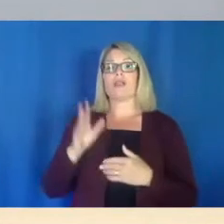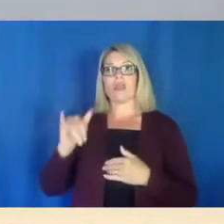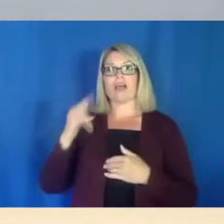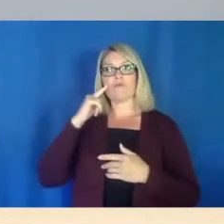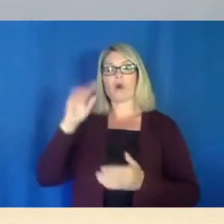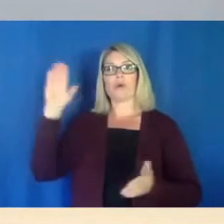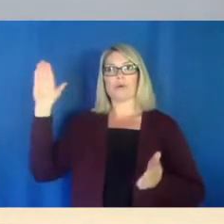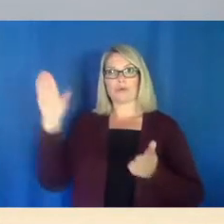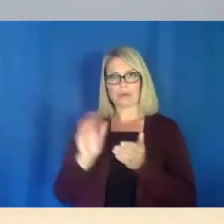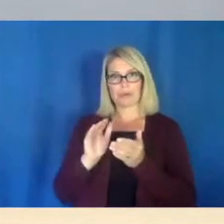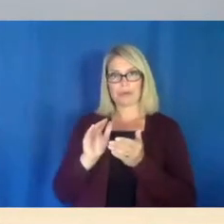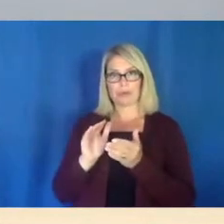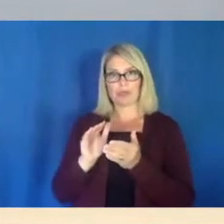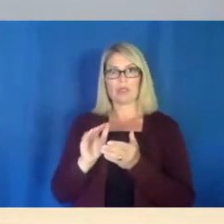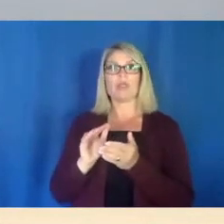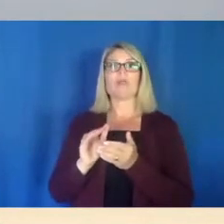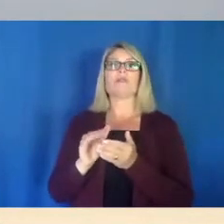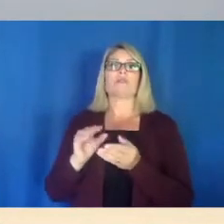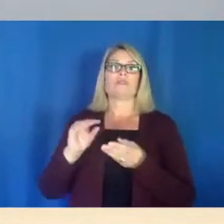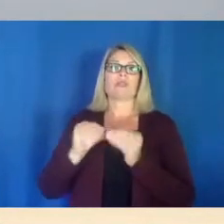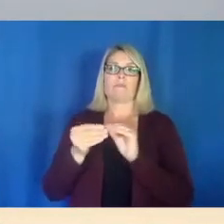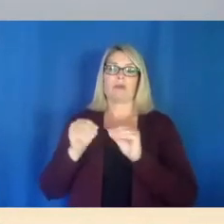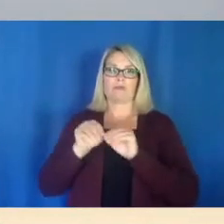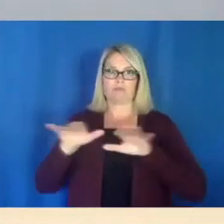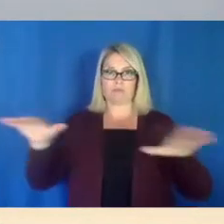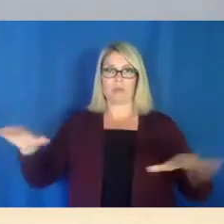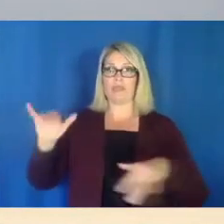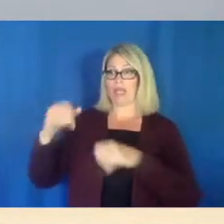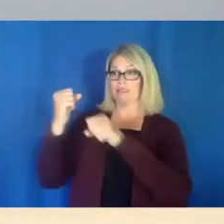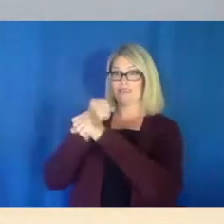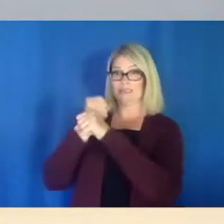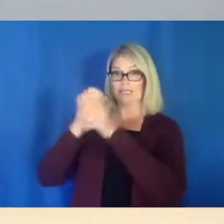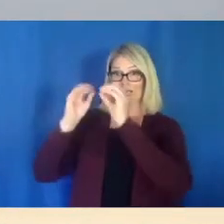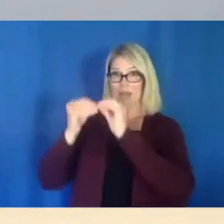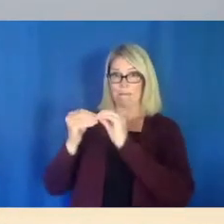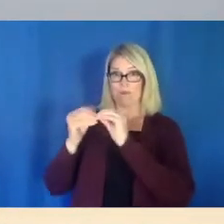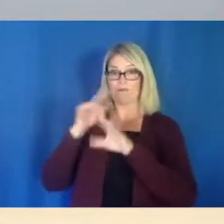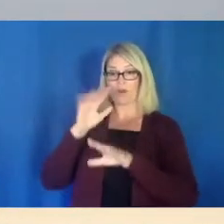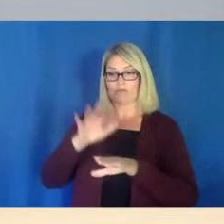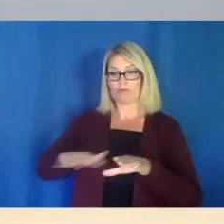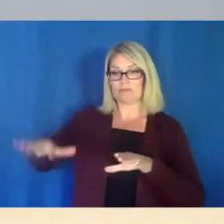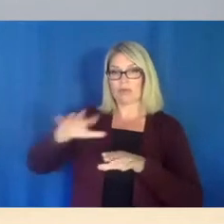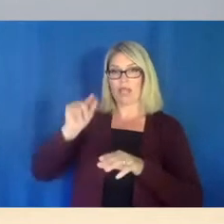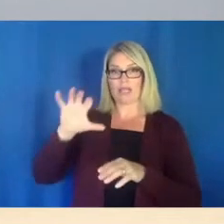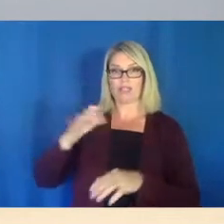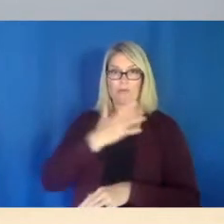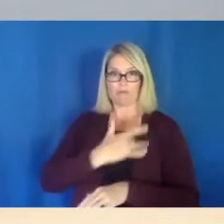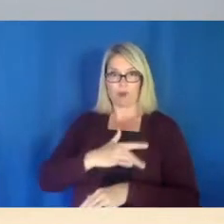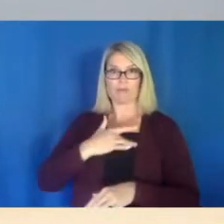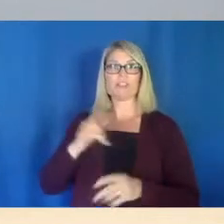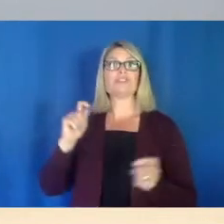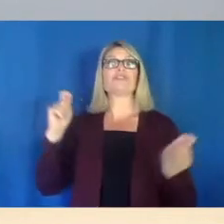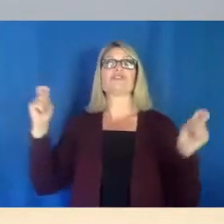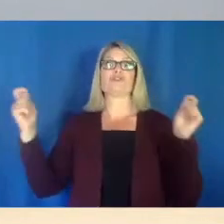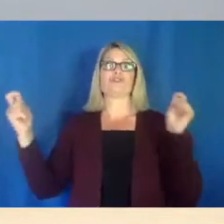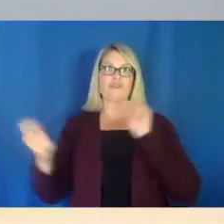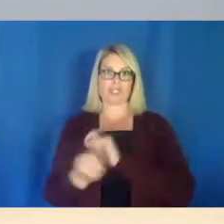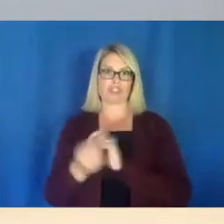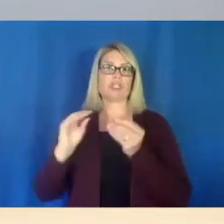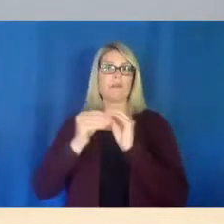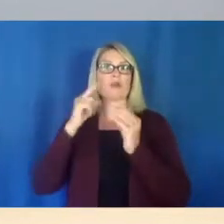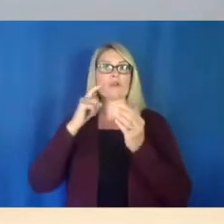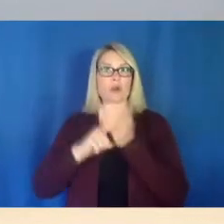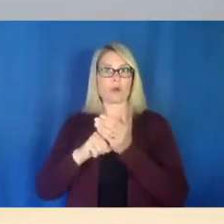in the country. The epidemiology of COVID-19 in the Atlantic provinces and in Canada has changed significantly since our reopening plan